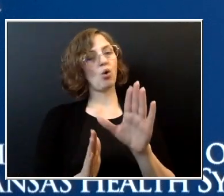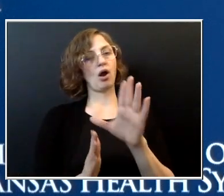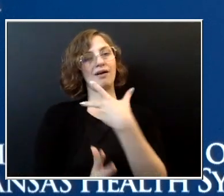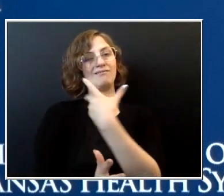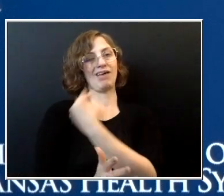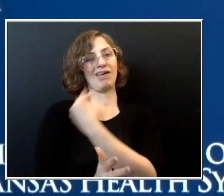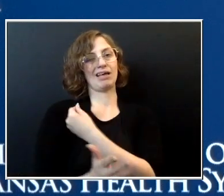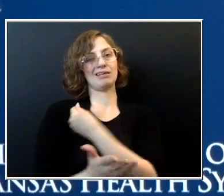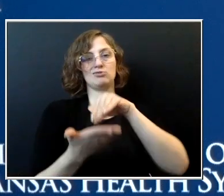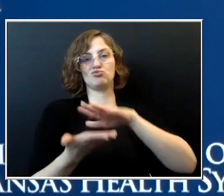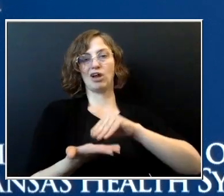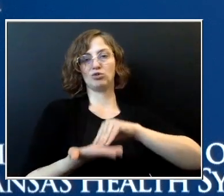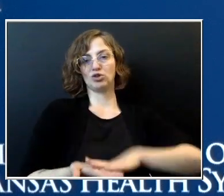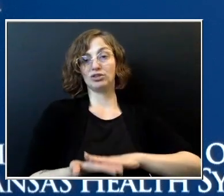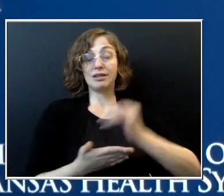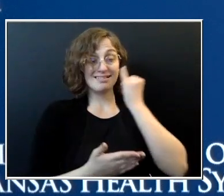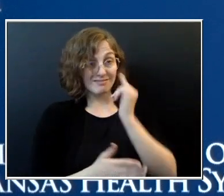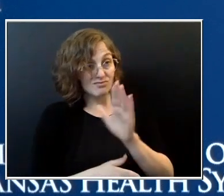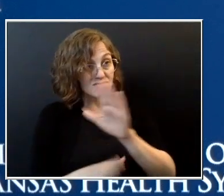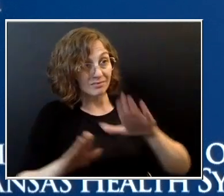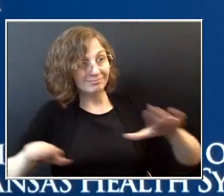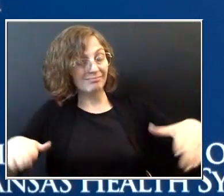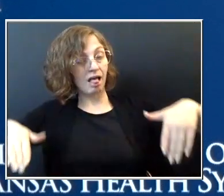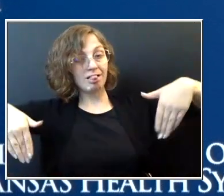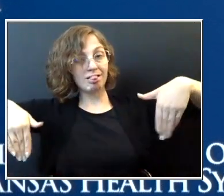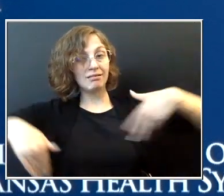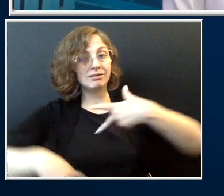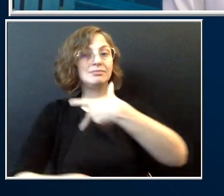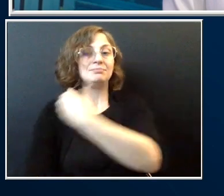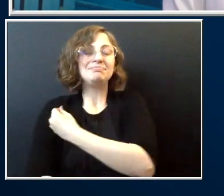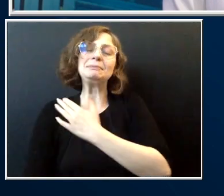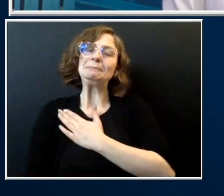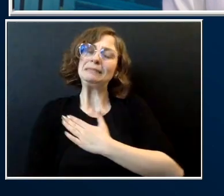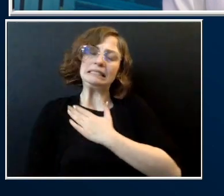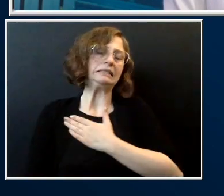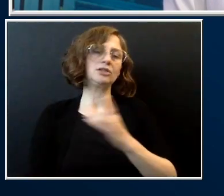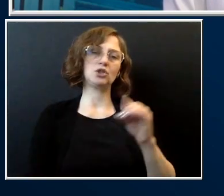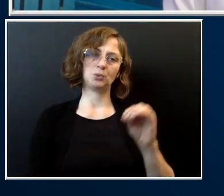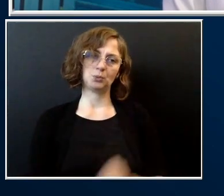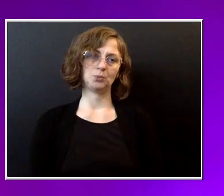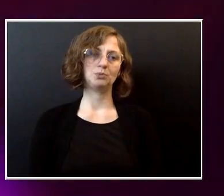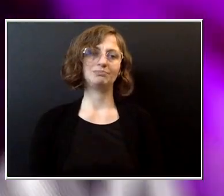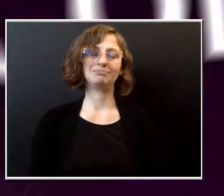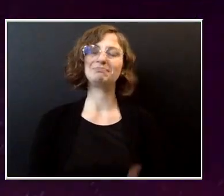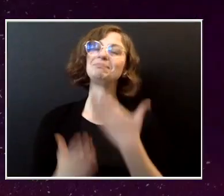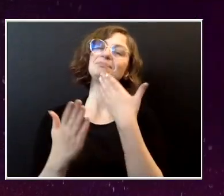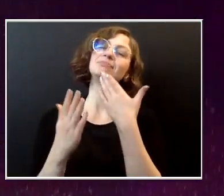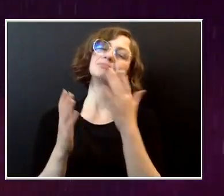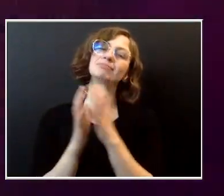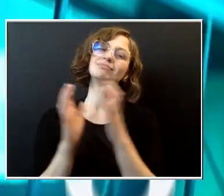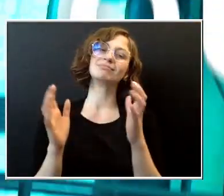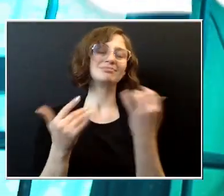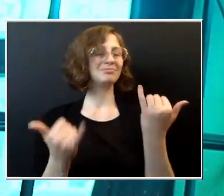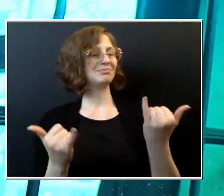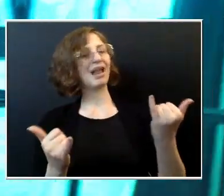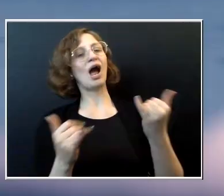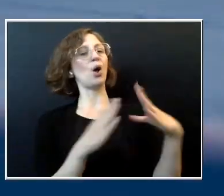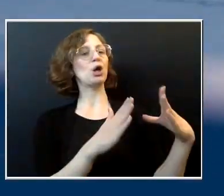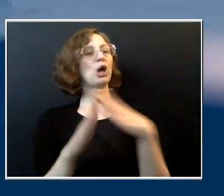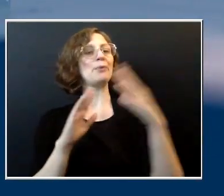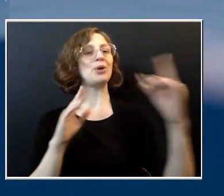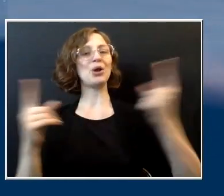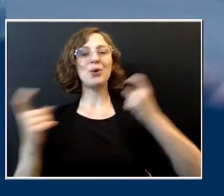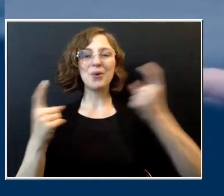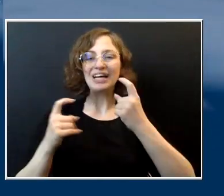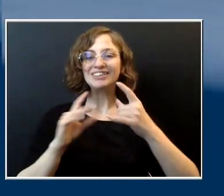if your children haven't been vaccinated yet, please take them to get vaccinated. All right, Hawk, thanks so much. Yeah. Let's get to some questions and comments from our viewers this